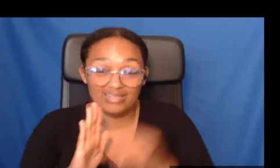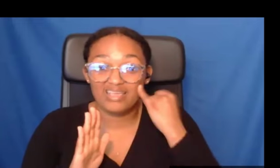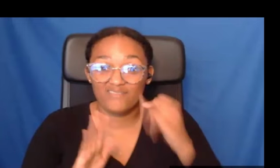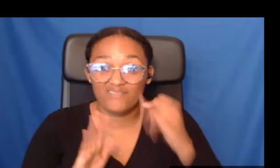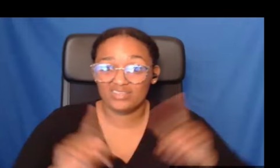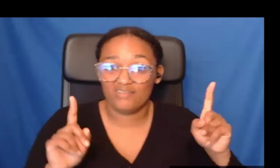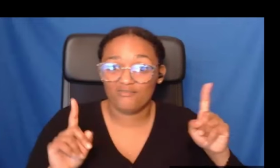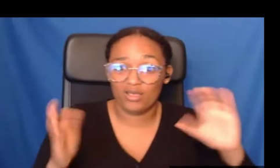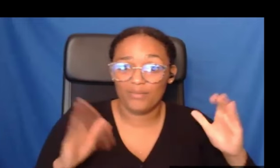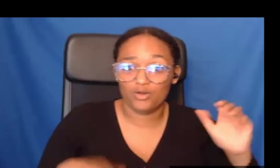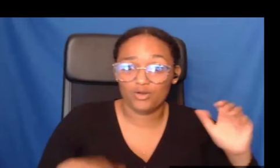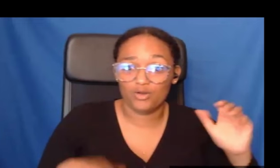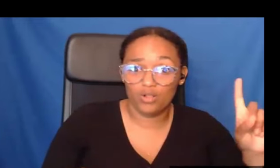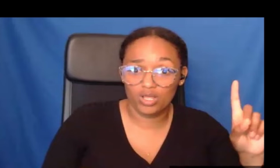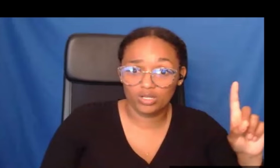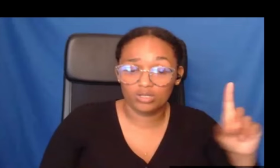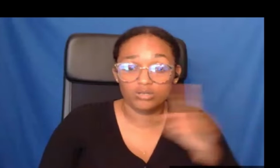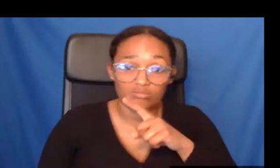Maryland?